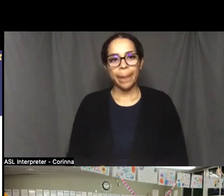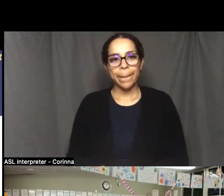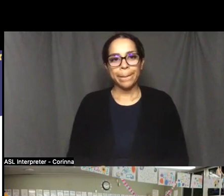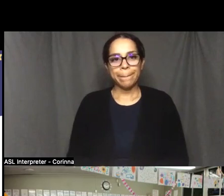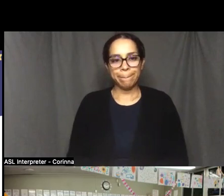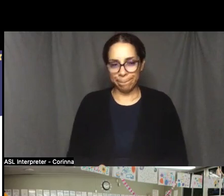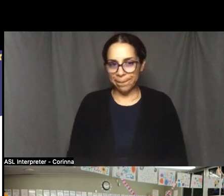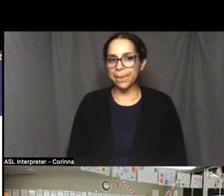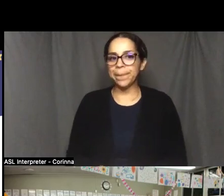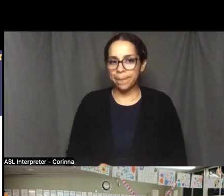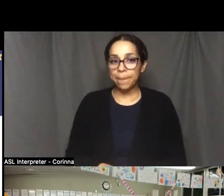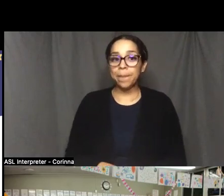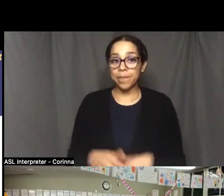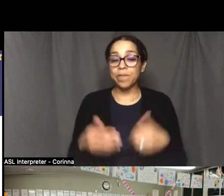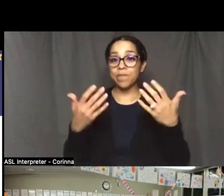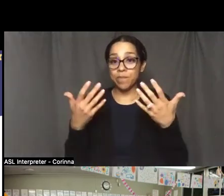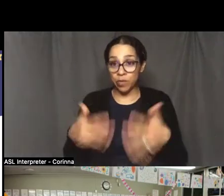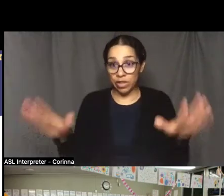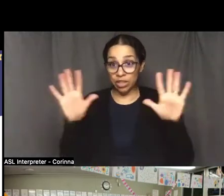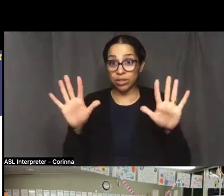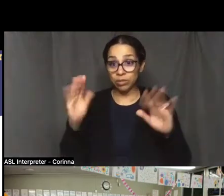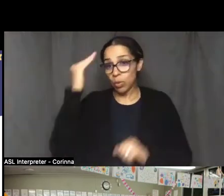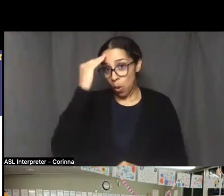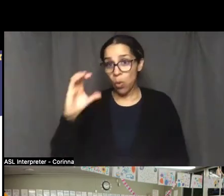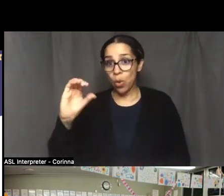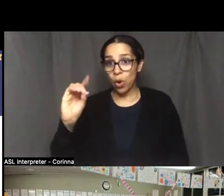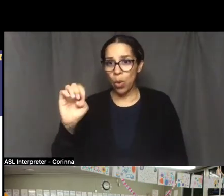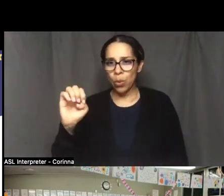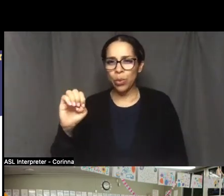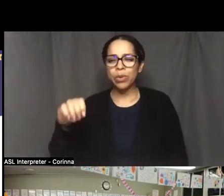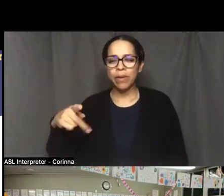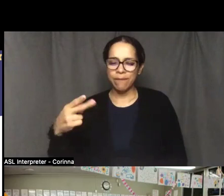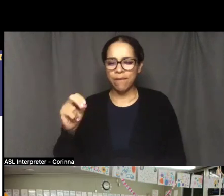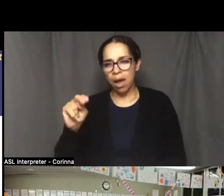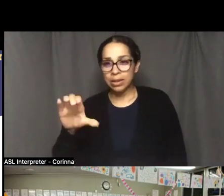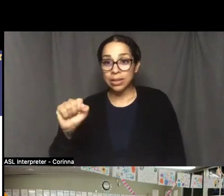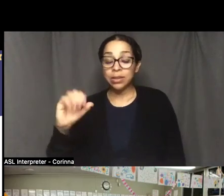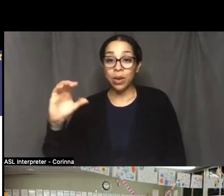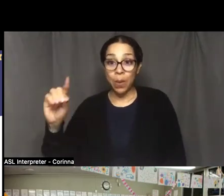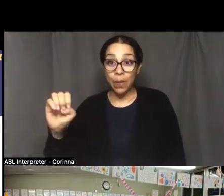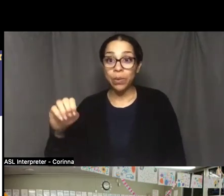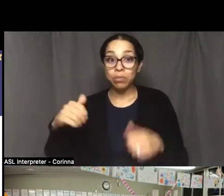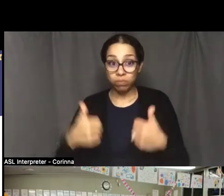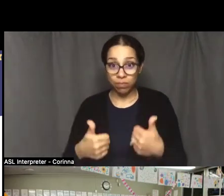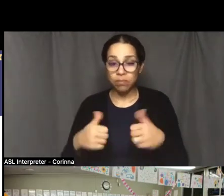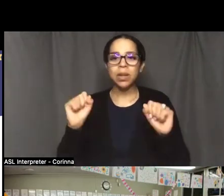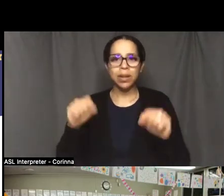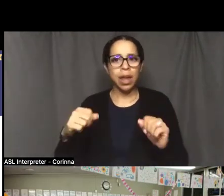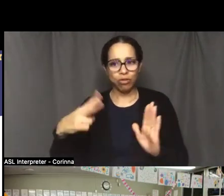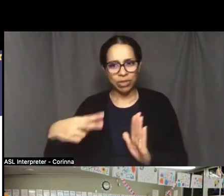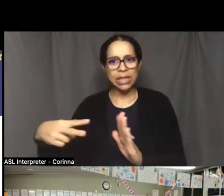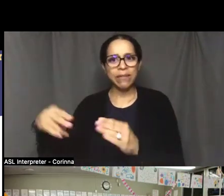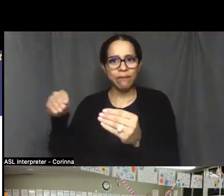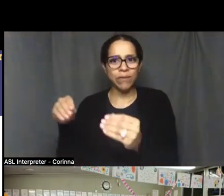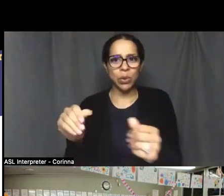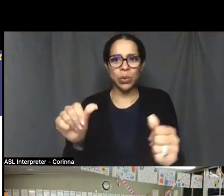So once they can do that, once they know the code, the phonics code that goes with it, then they can read fluently. And that just means